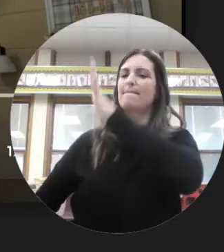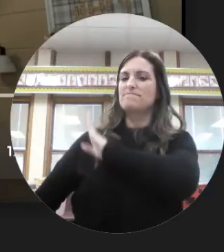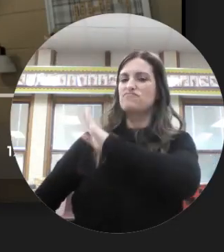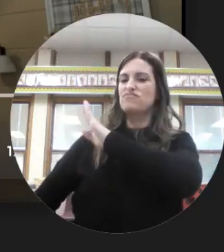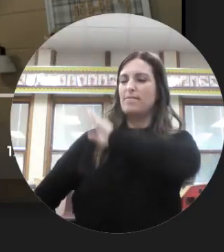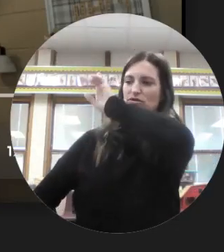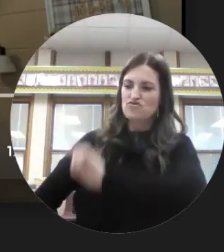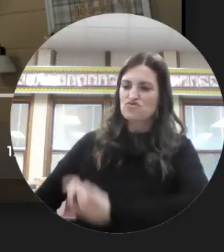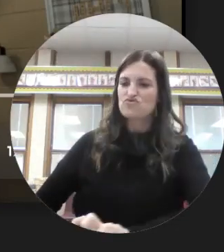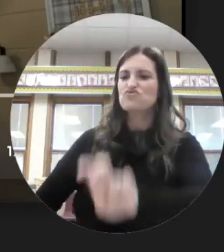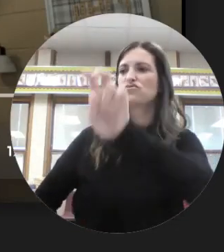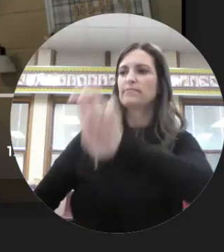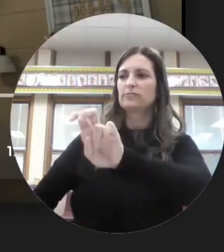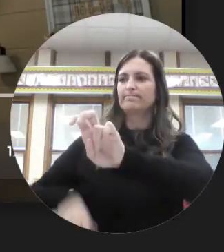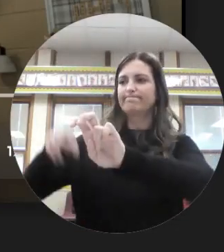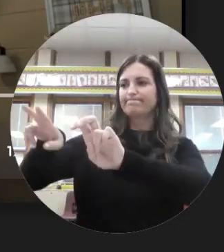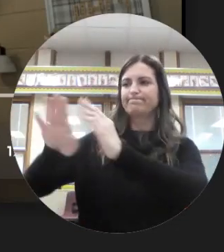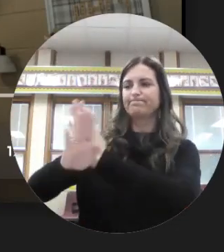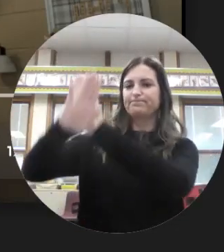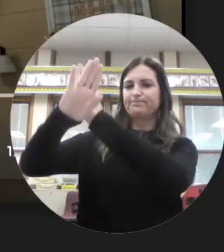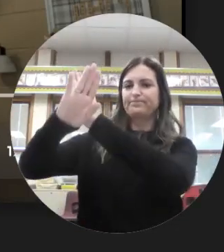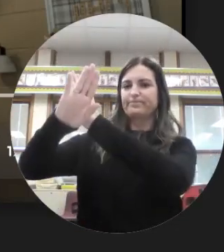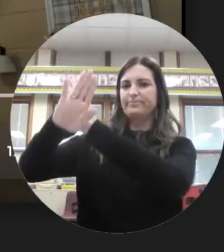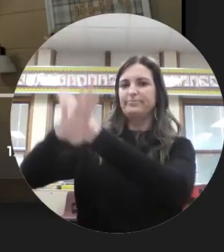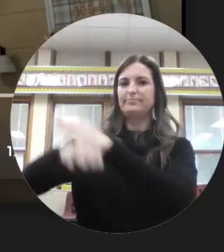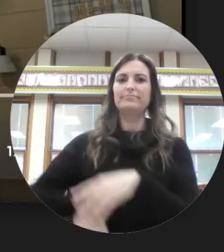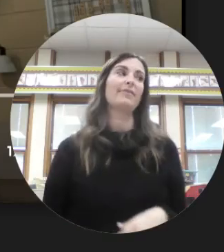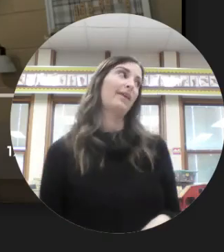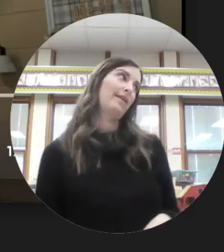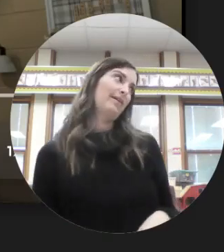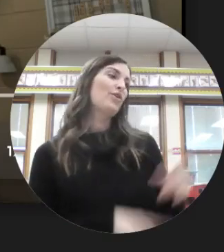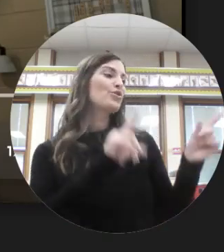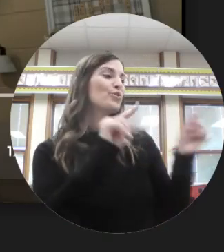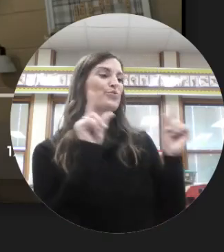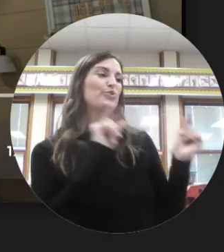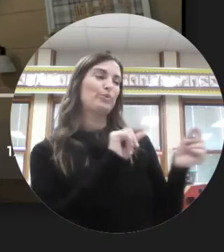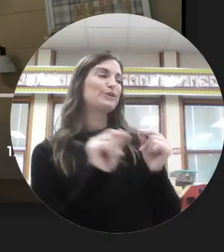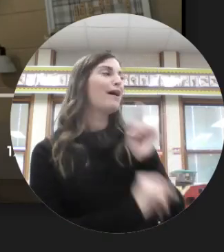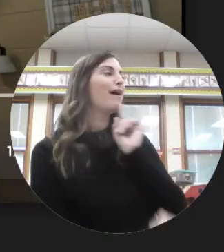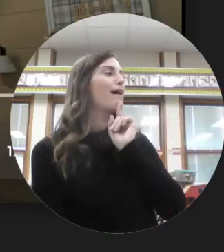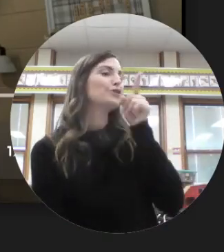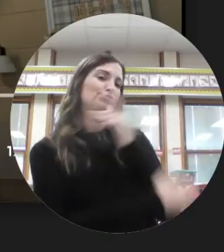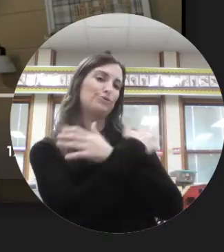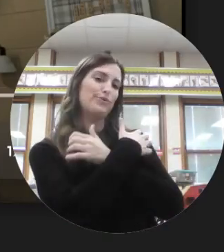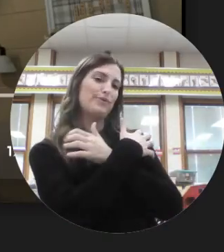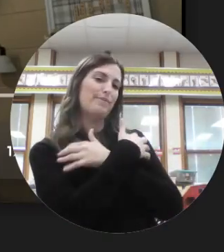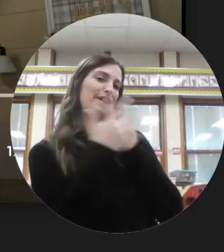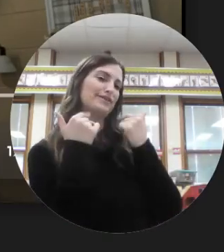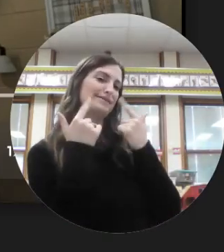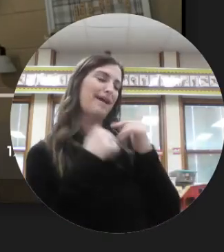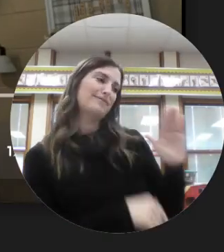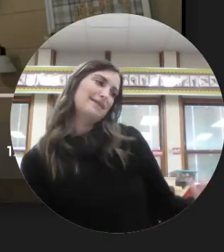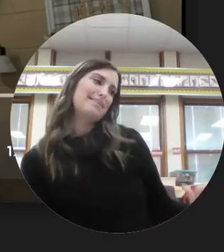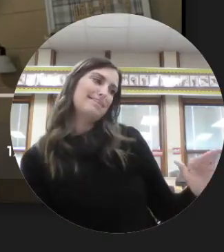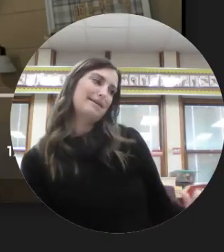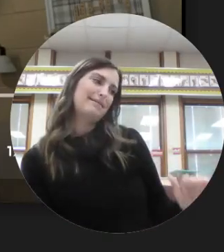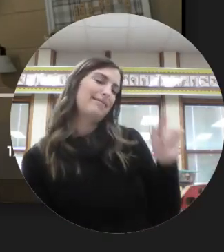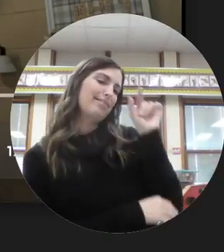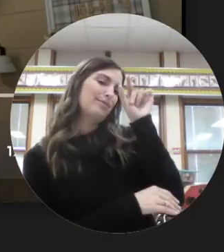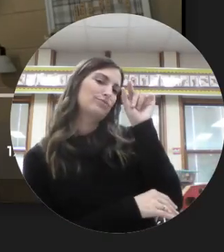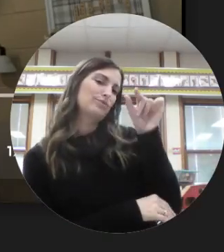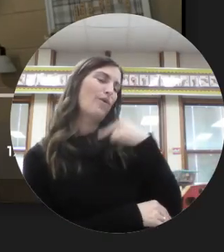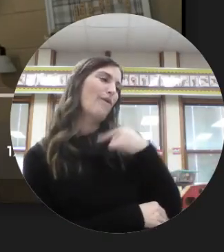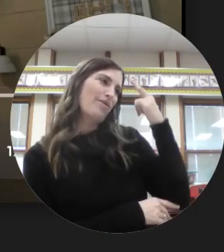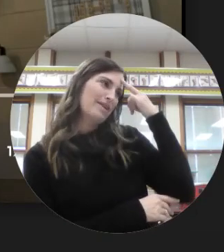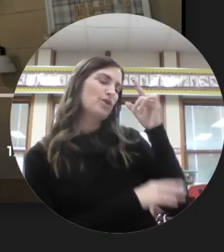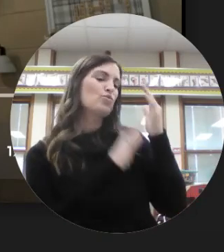to a stop between the robot and the bears. So the rumors are true, Nettle laughed. There really is a runty gosling who thinks the robot is his